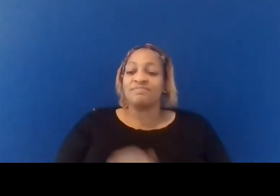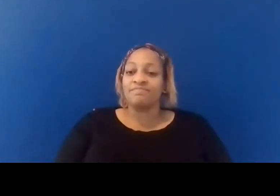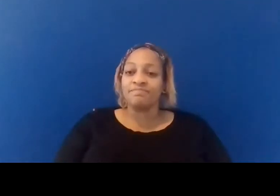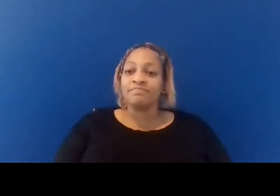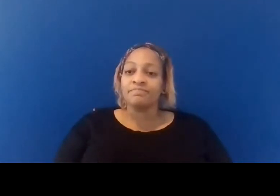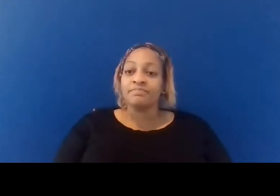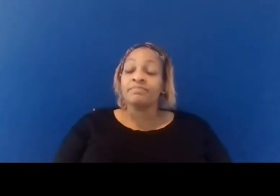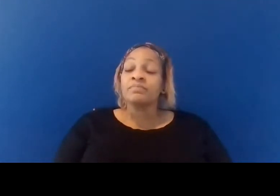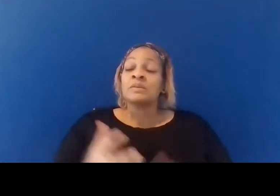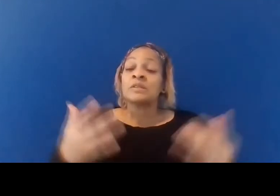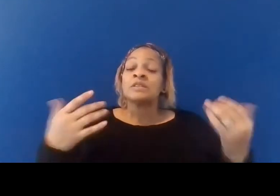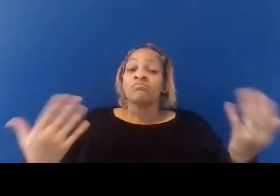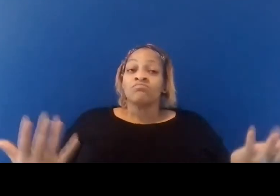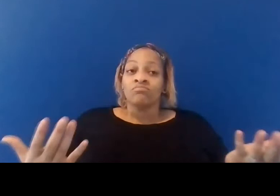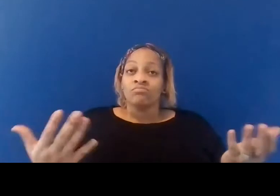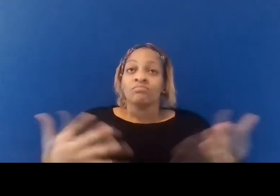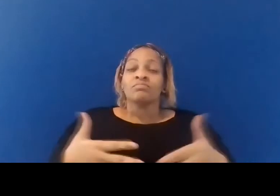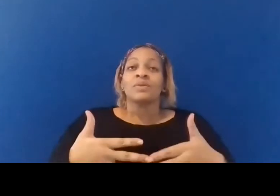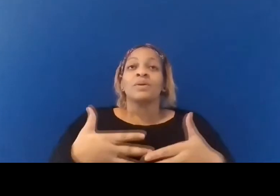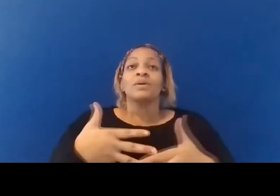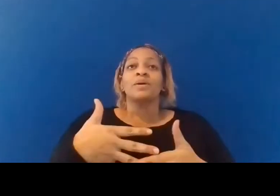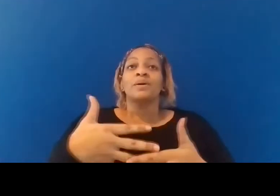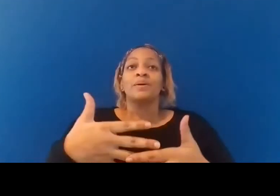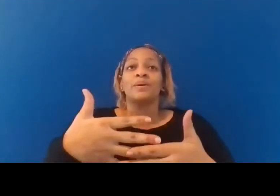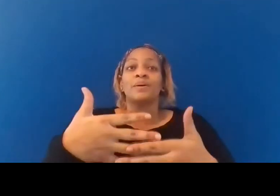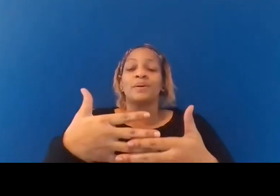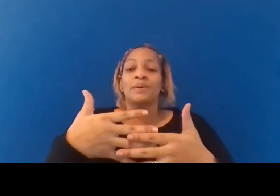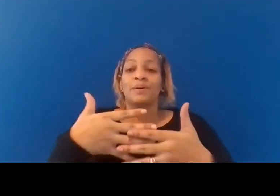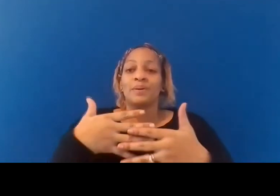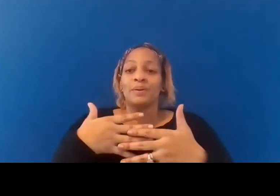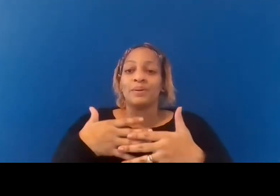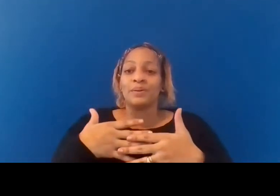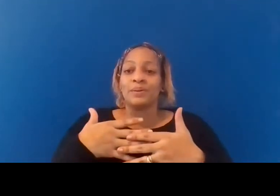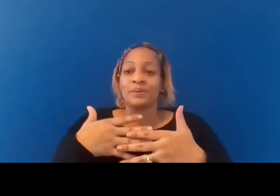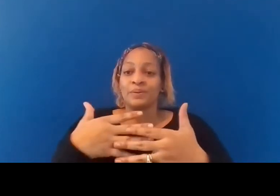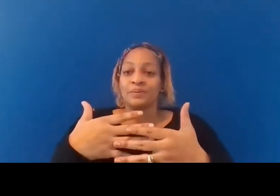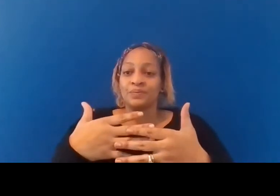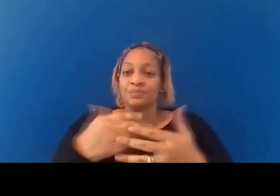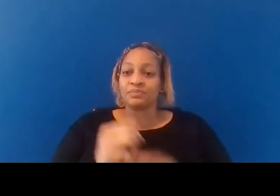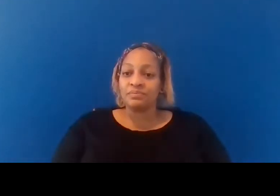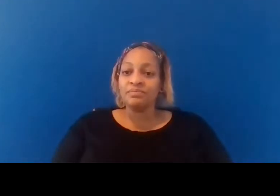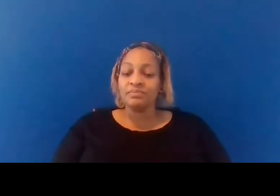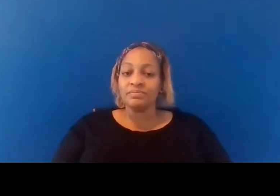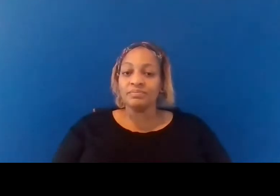Now pause, breathe that in. As we've been saying the last couple of weeks, breathe in the view.